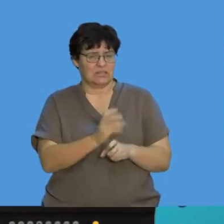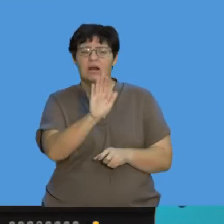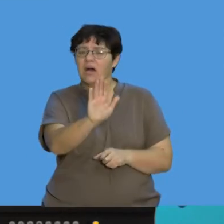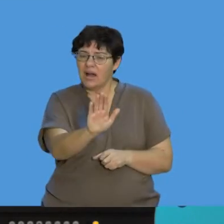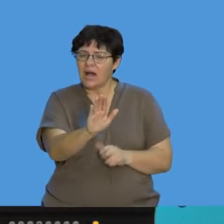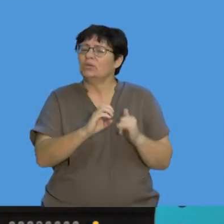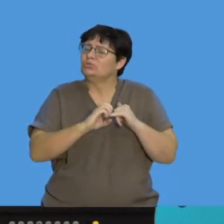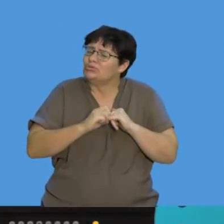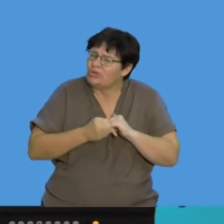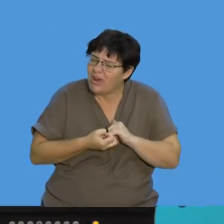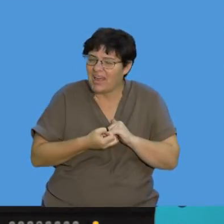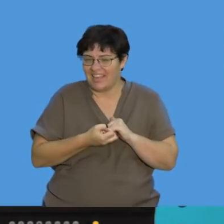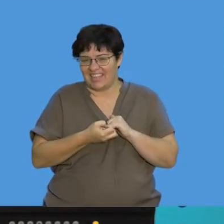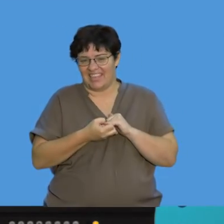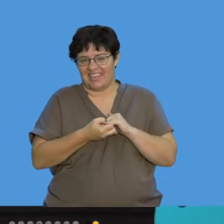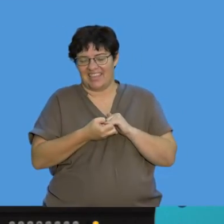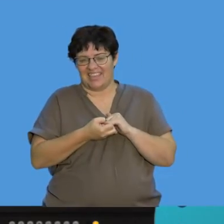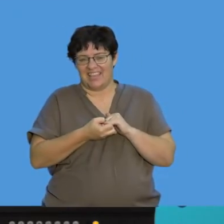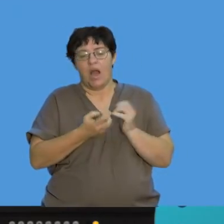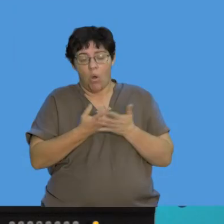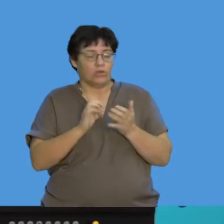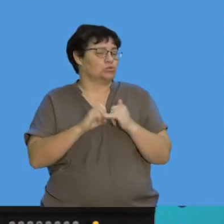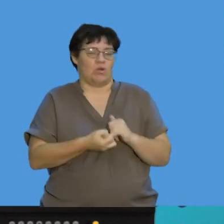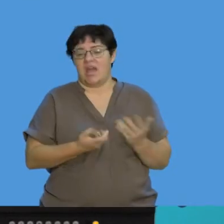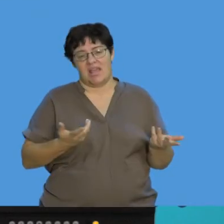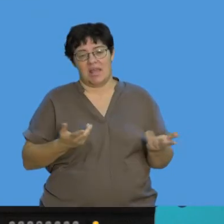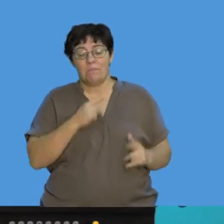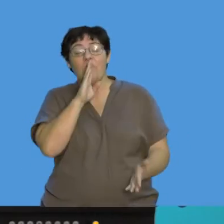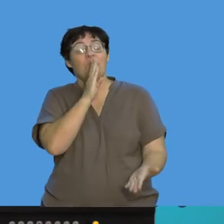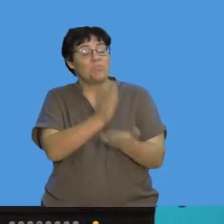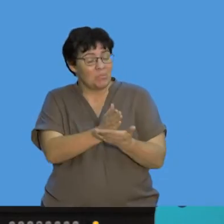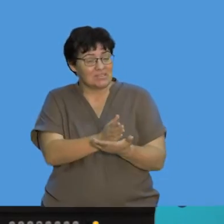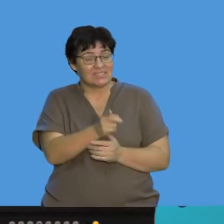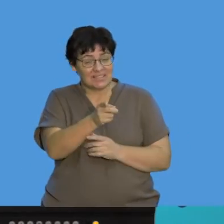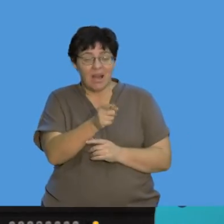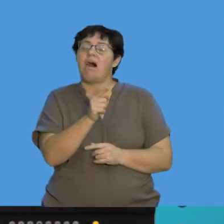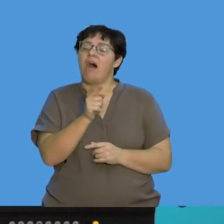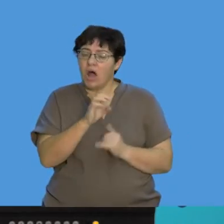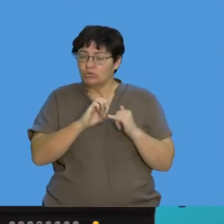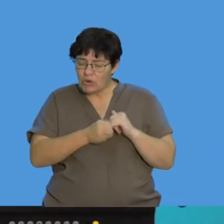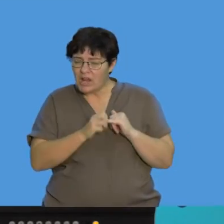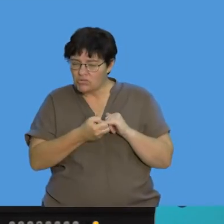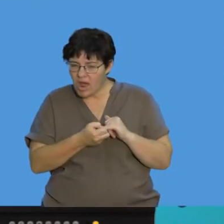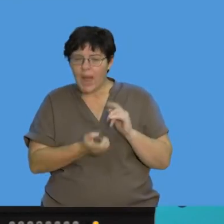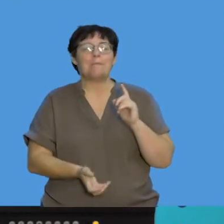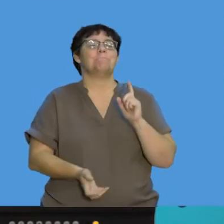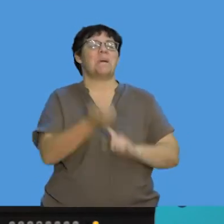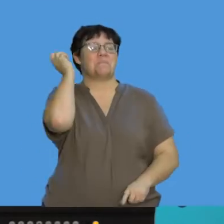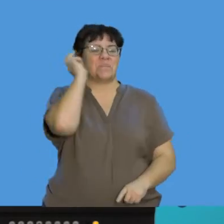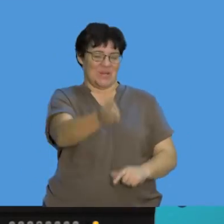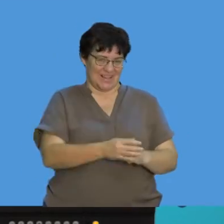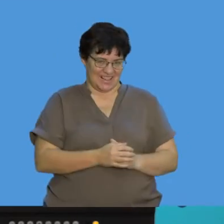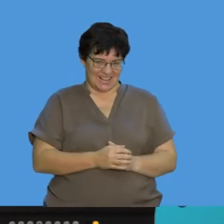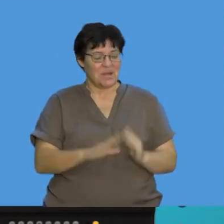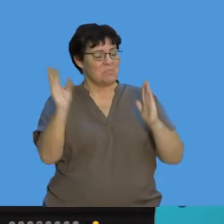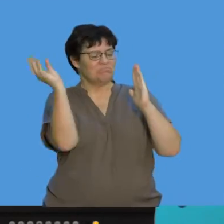please, try it, guys. You can only try, and I promise you, if you try, you will definitely get it right.